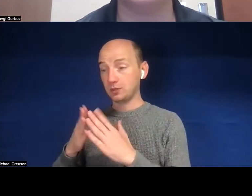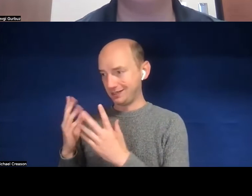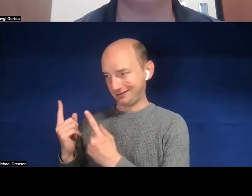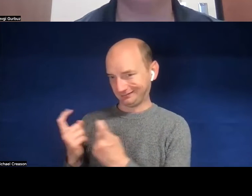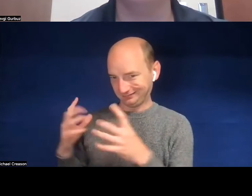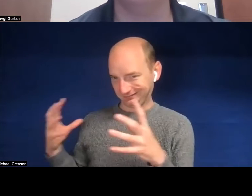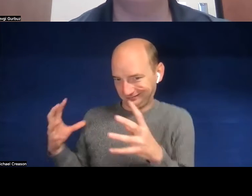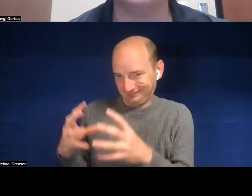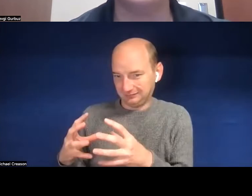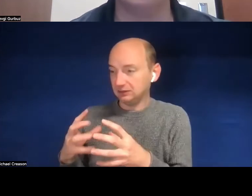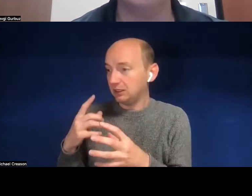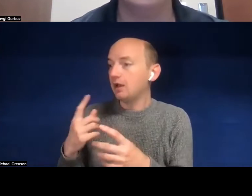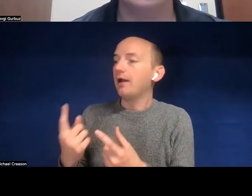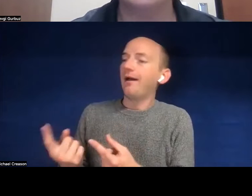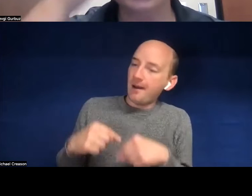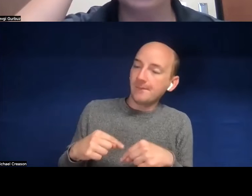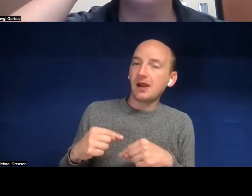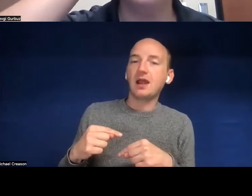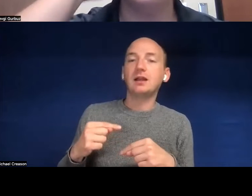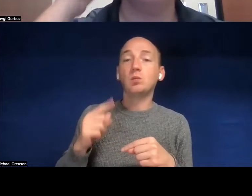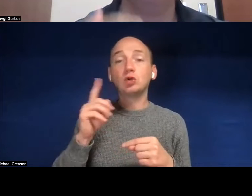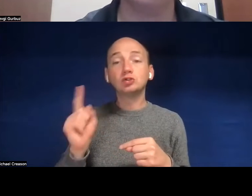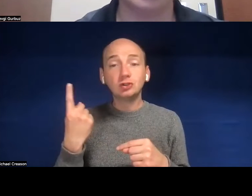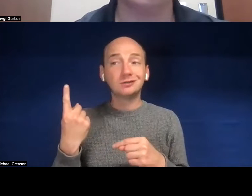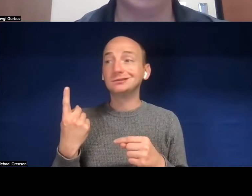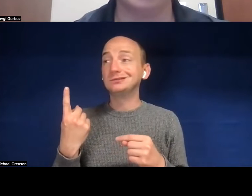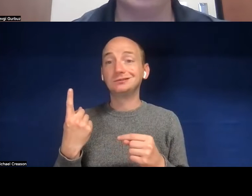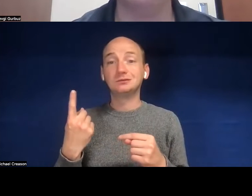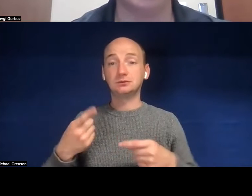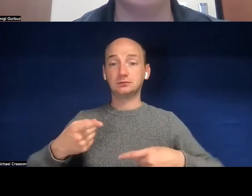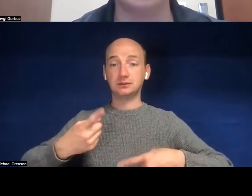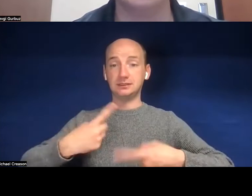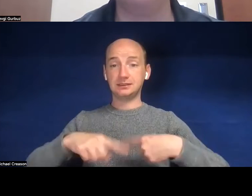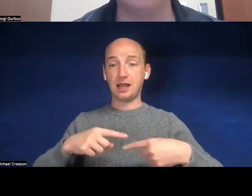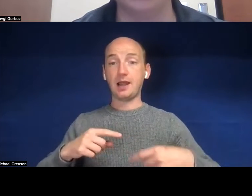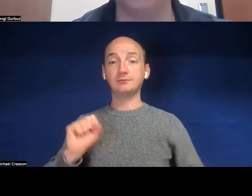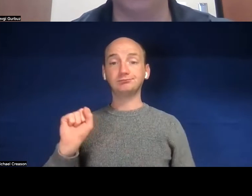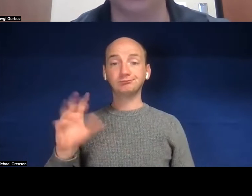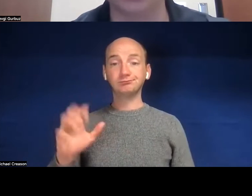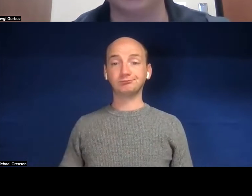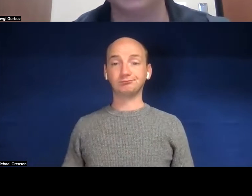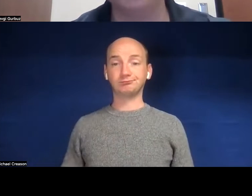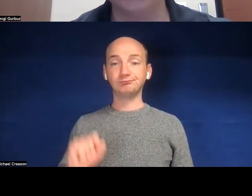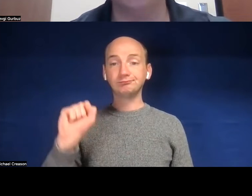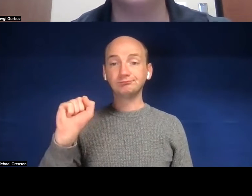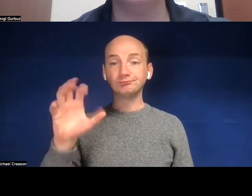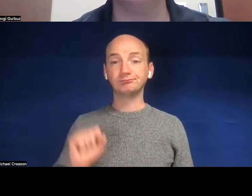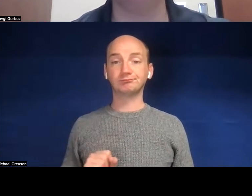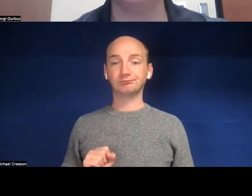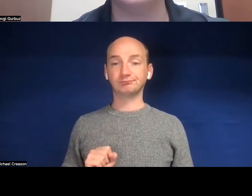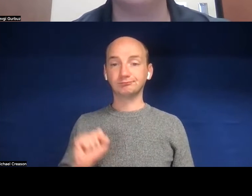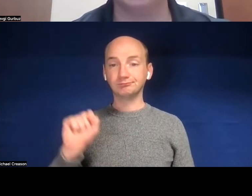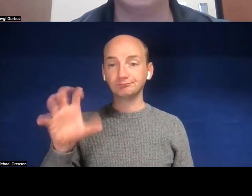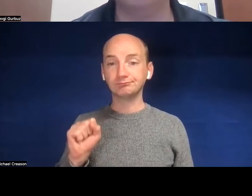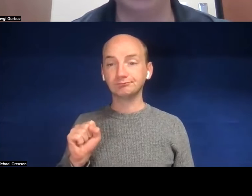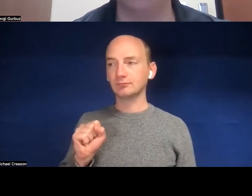single signs of ASL and see if we could classify and recognize any of those signs. So we did